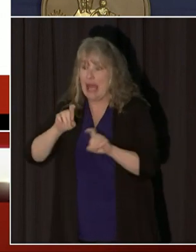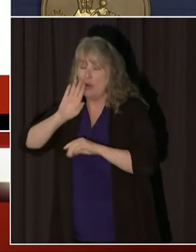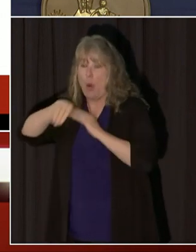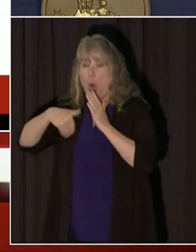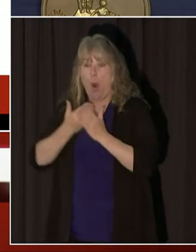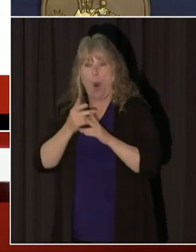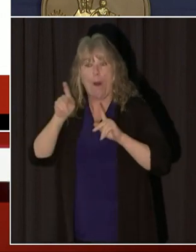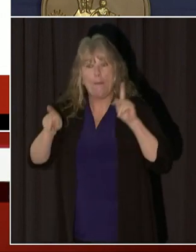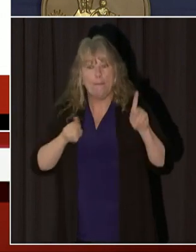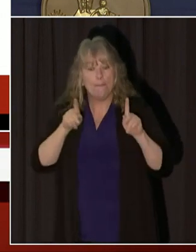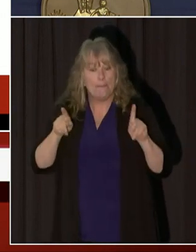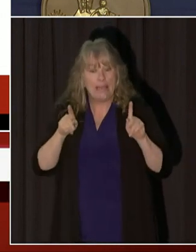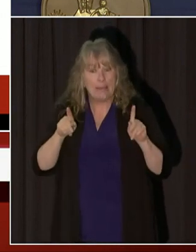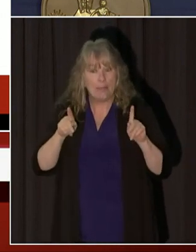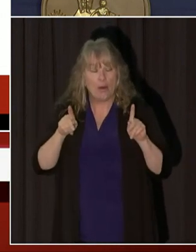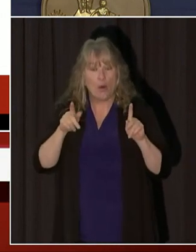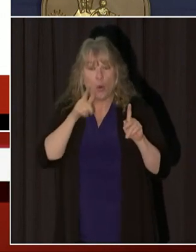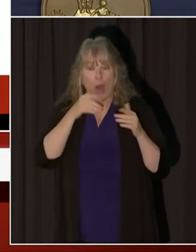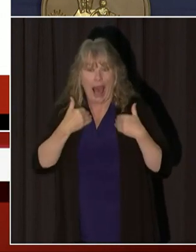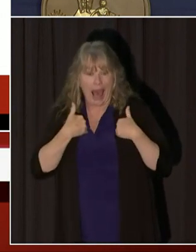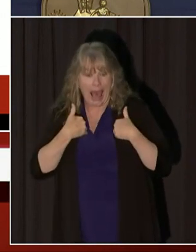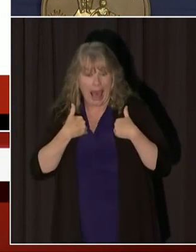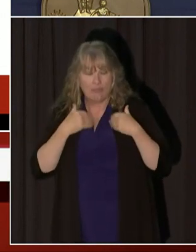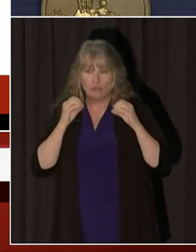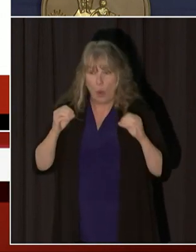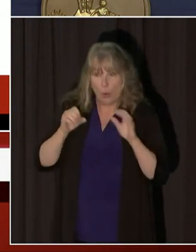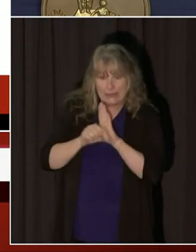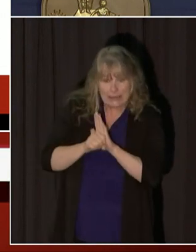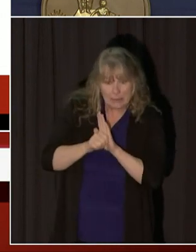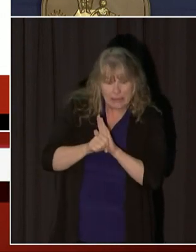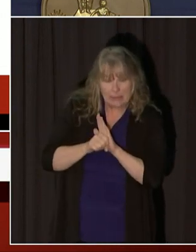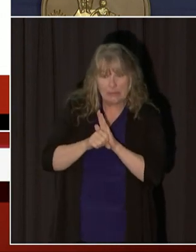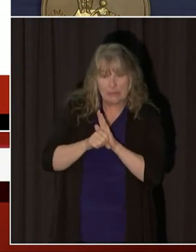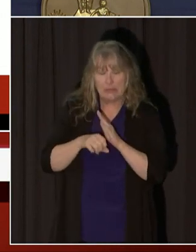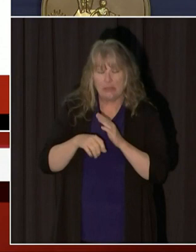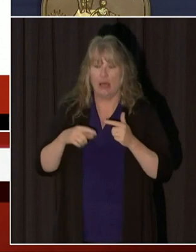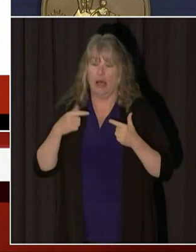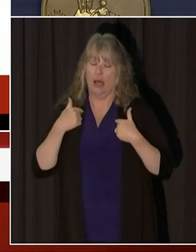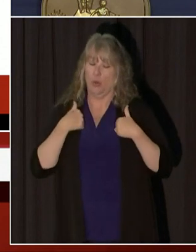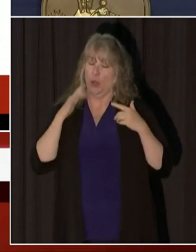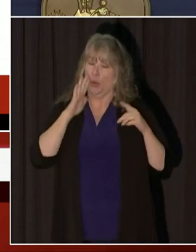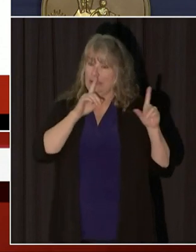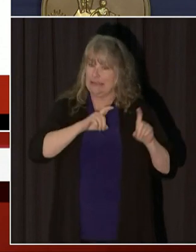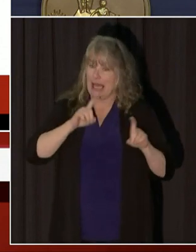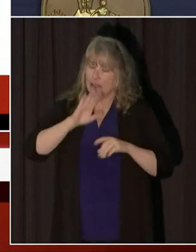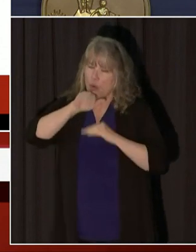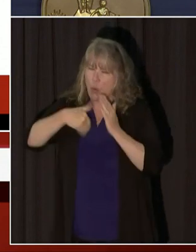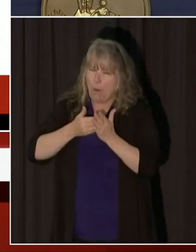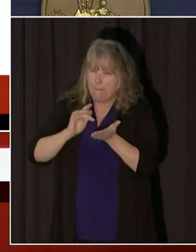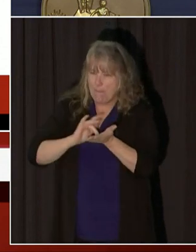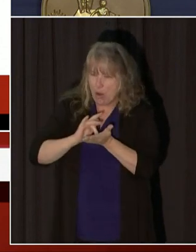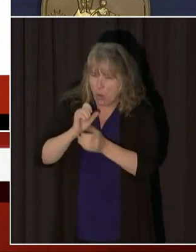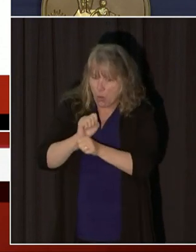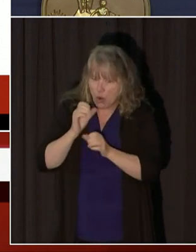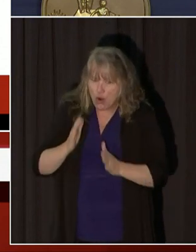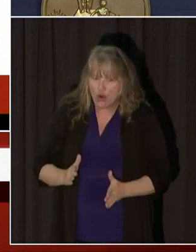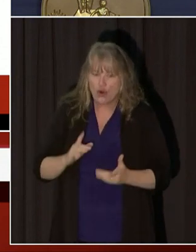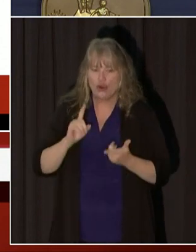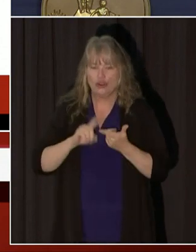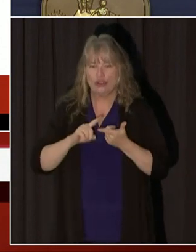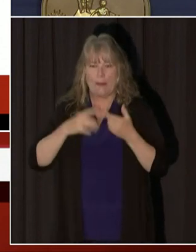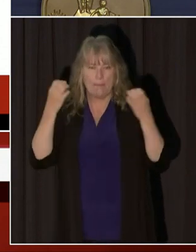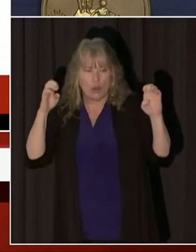We can test all at-risk healthcare workers, all essential workers, and close contacts of all